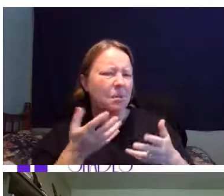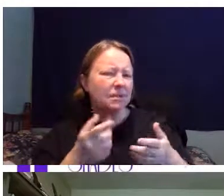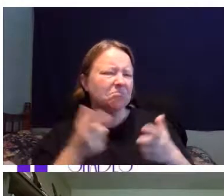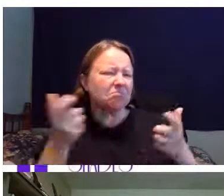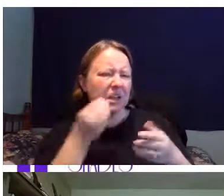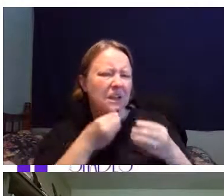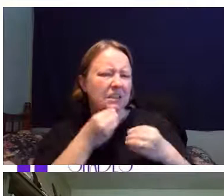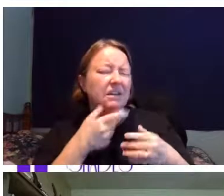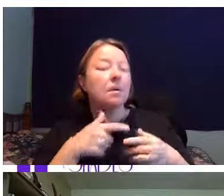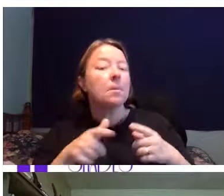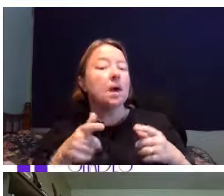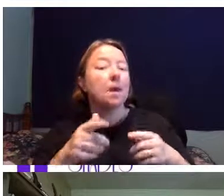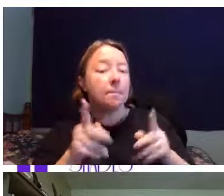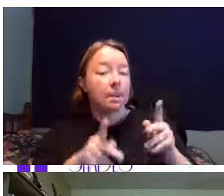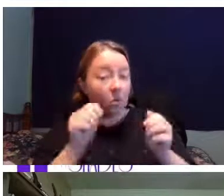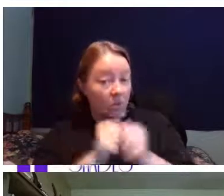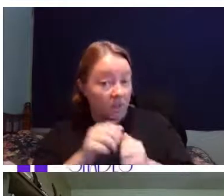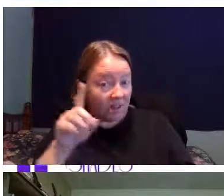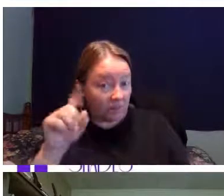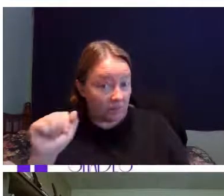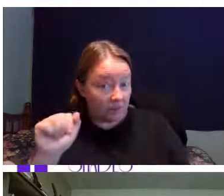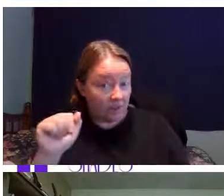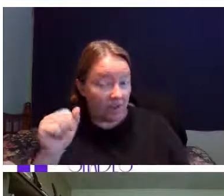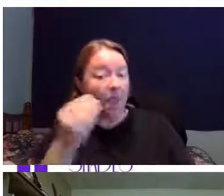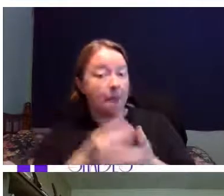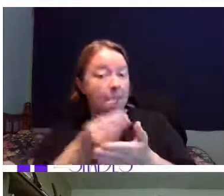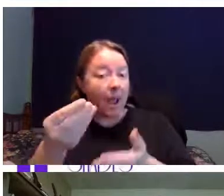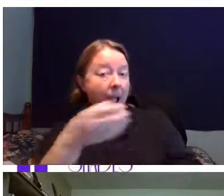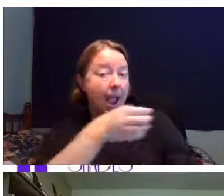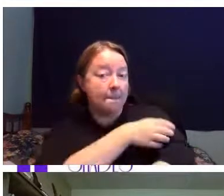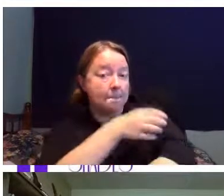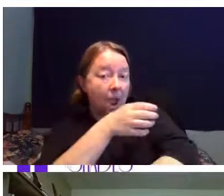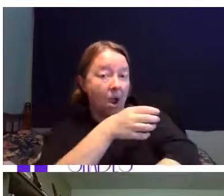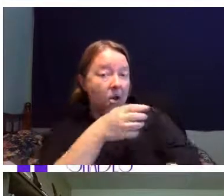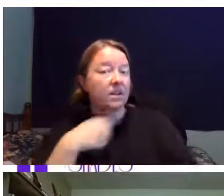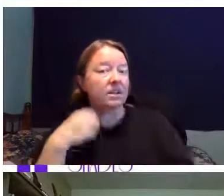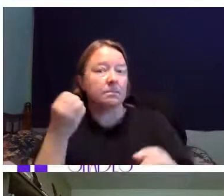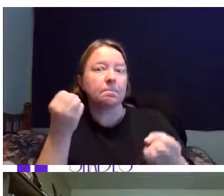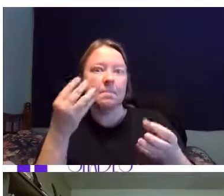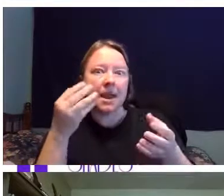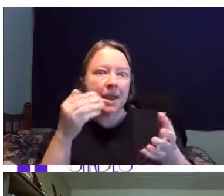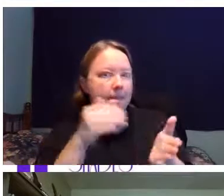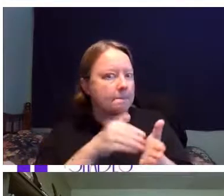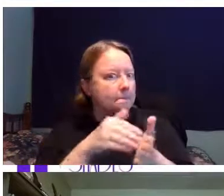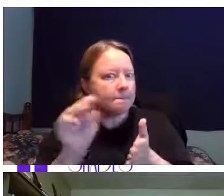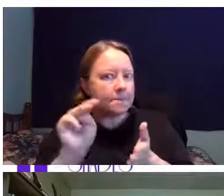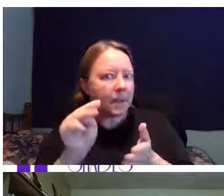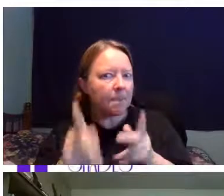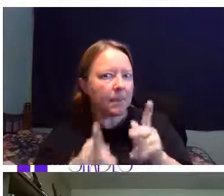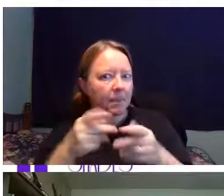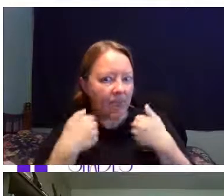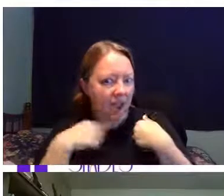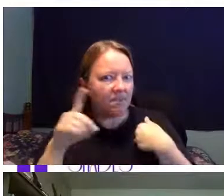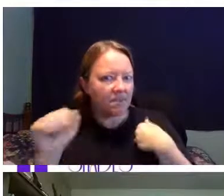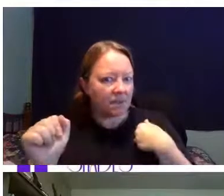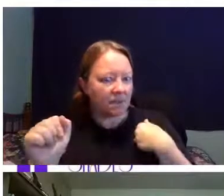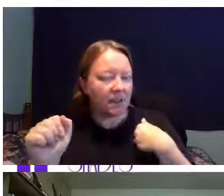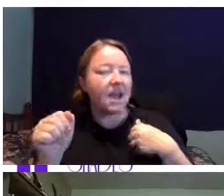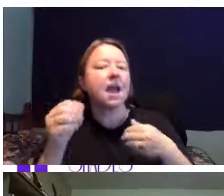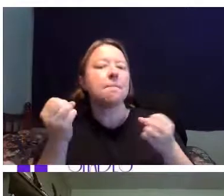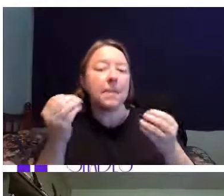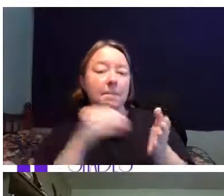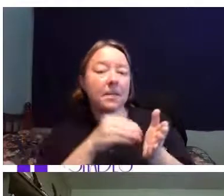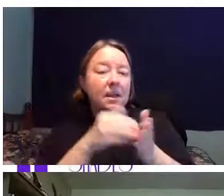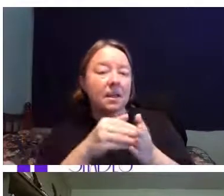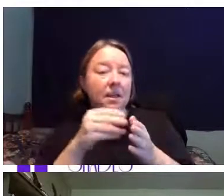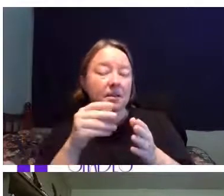people with disabilities, with that buying power, there's millions of people with disabilities. And those millions of people have